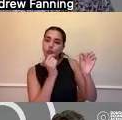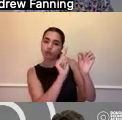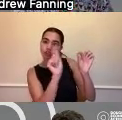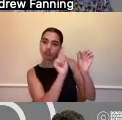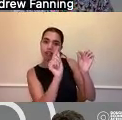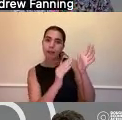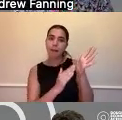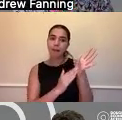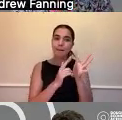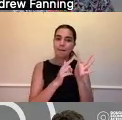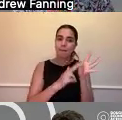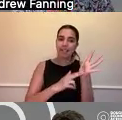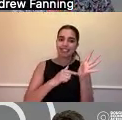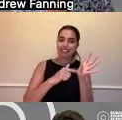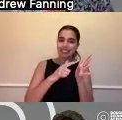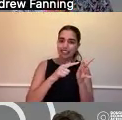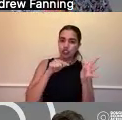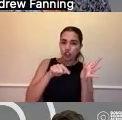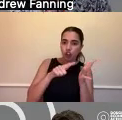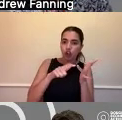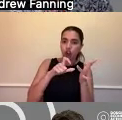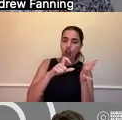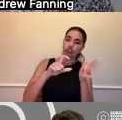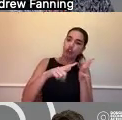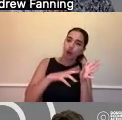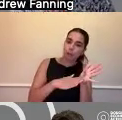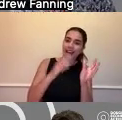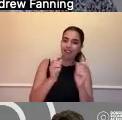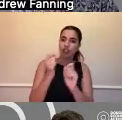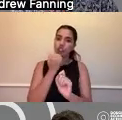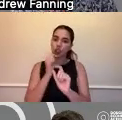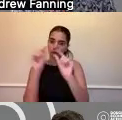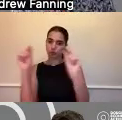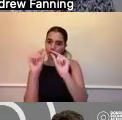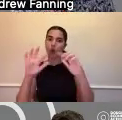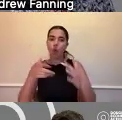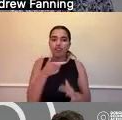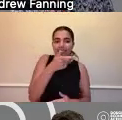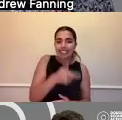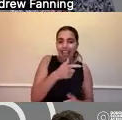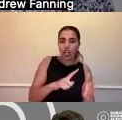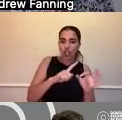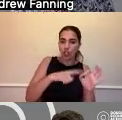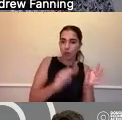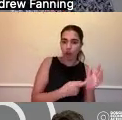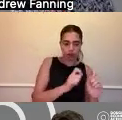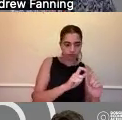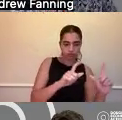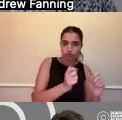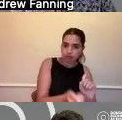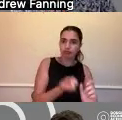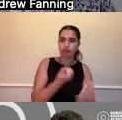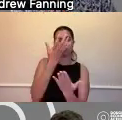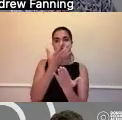can see up at the top middle, or you can scan the QR code and hopefully it should